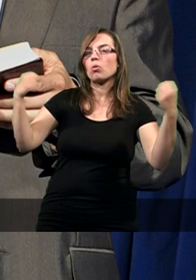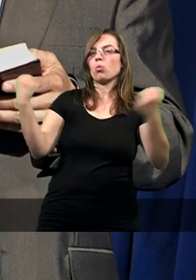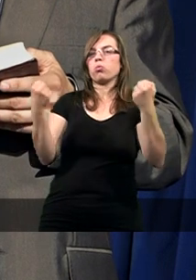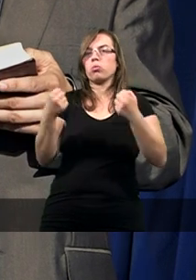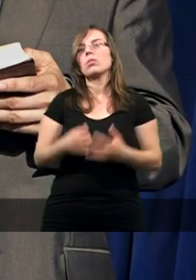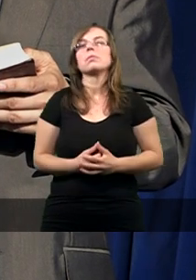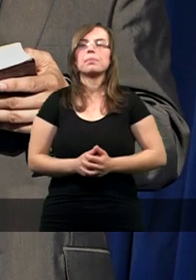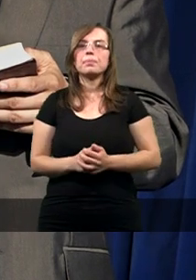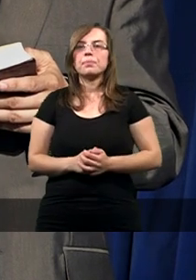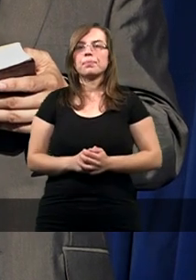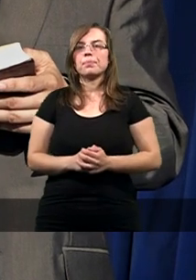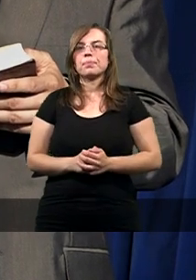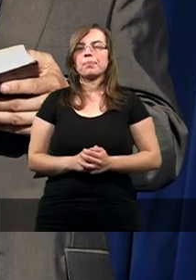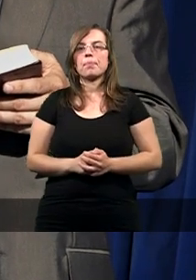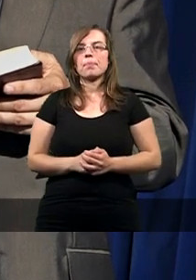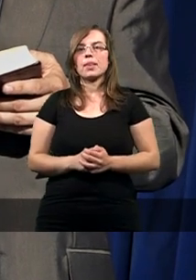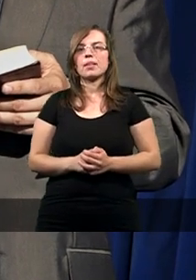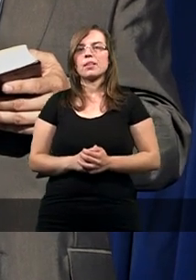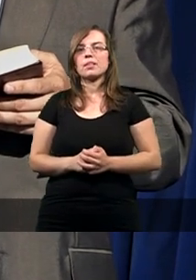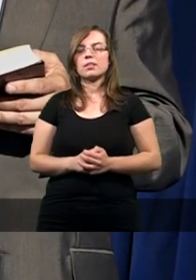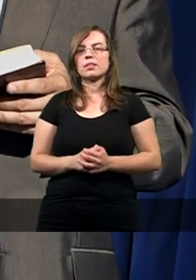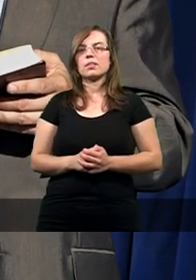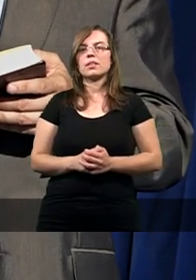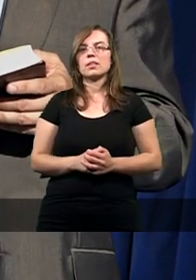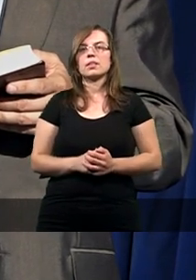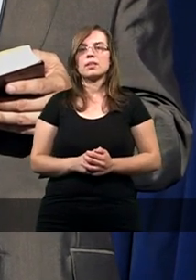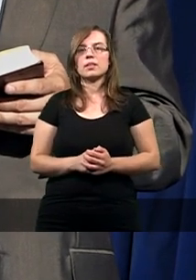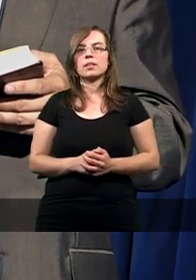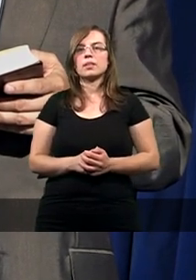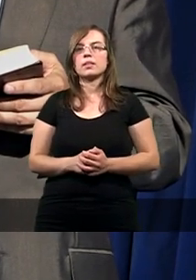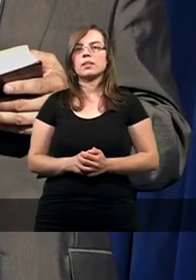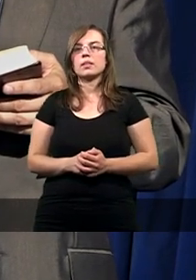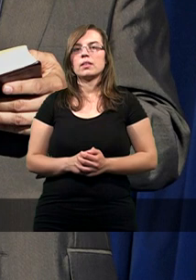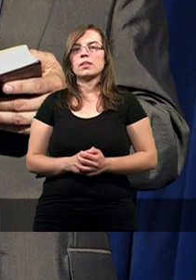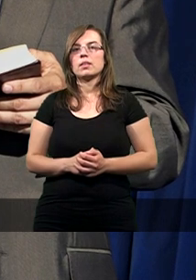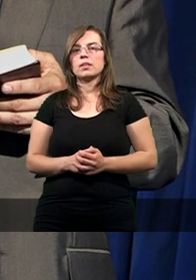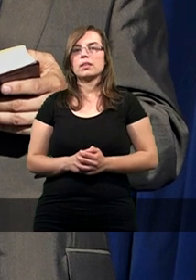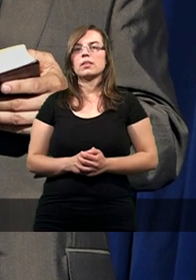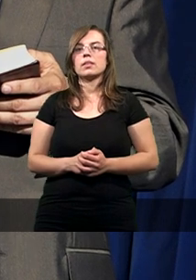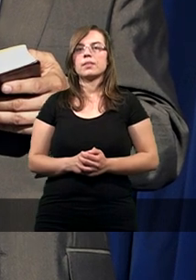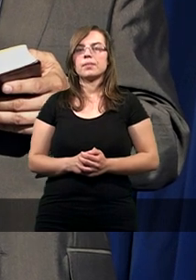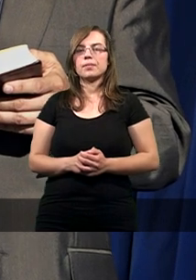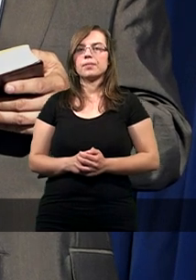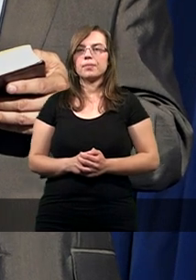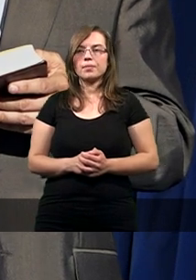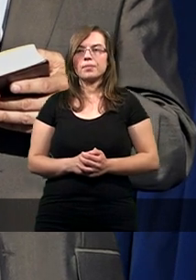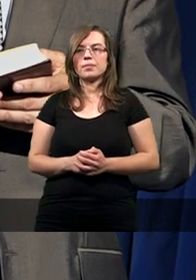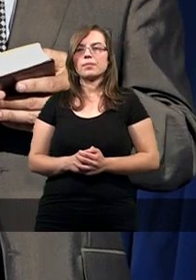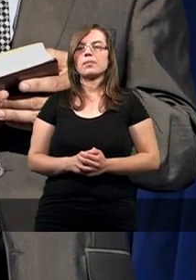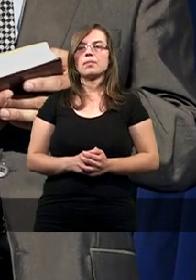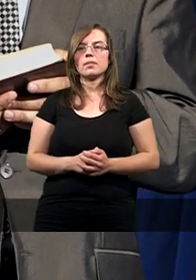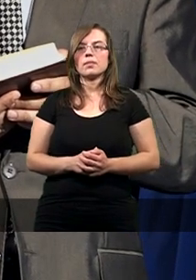there were two angels sitting there that apparently didn't reveal themselves when Peter and John were there, but with Mary there they